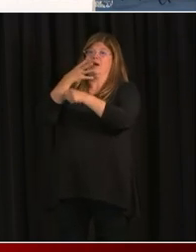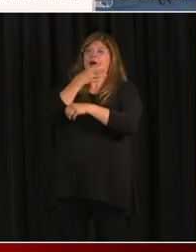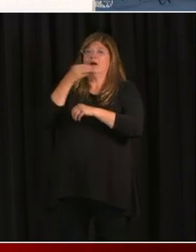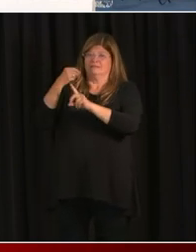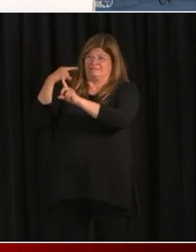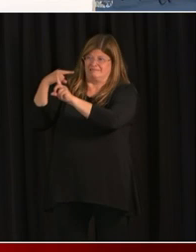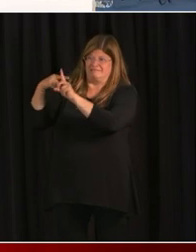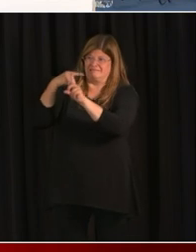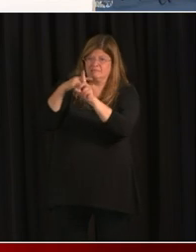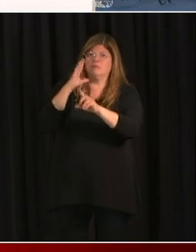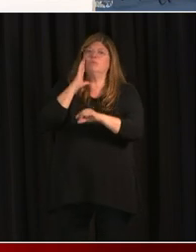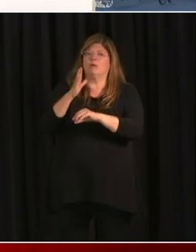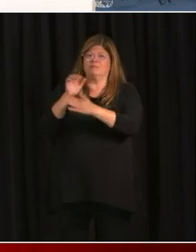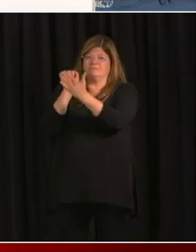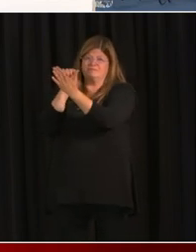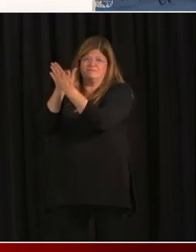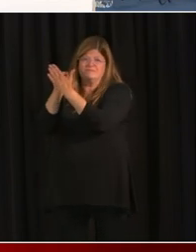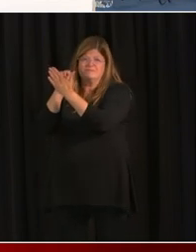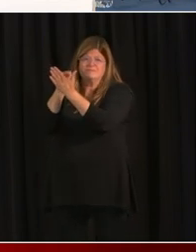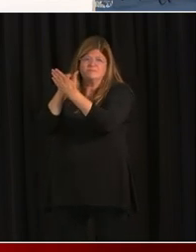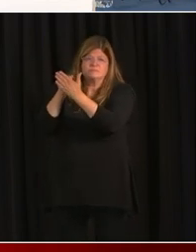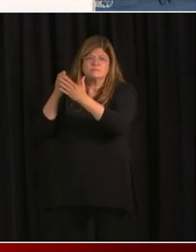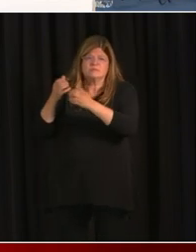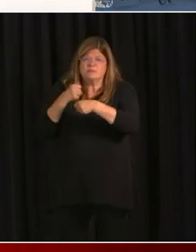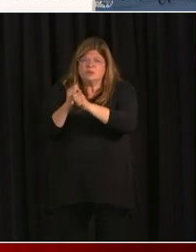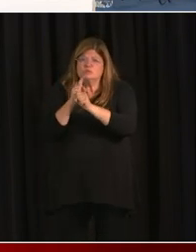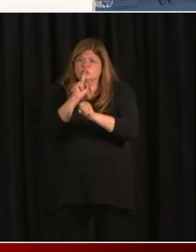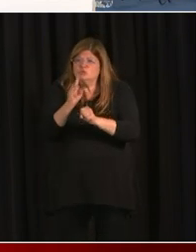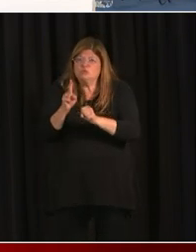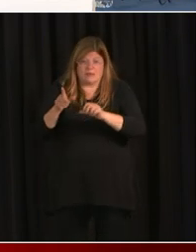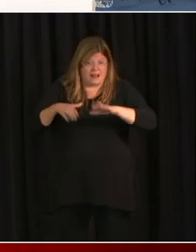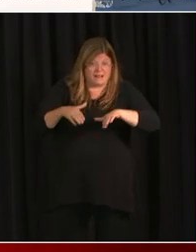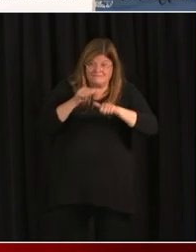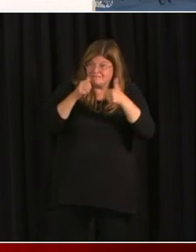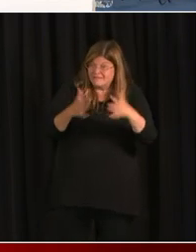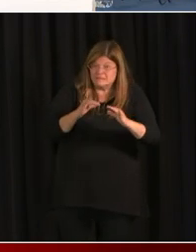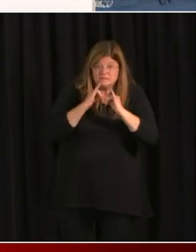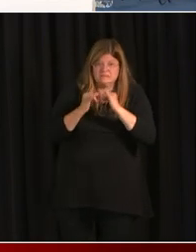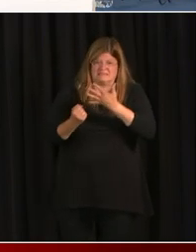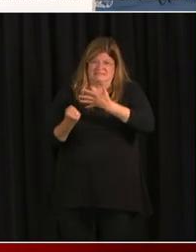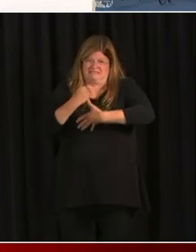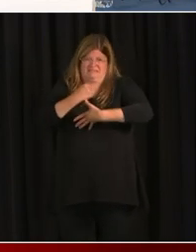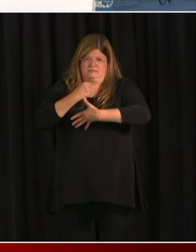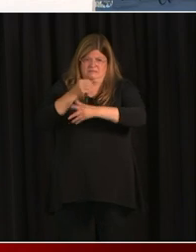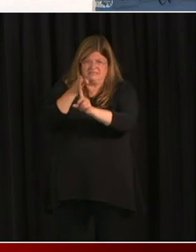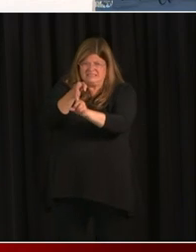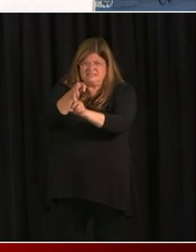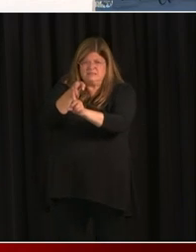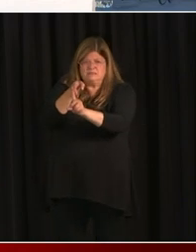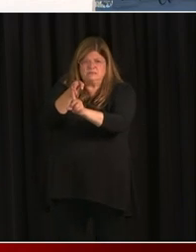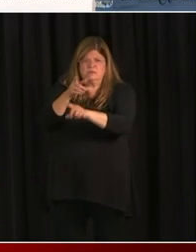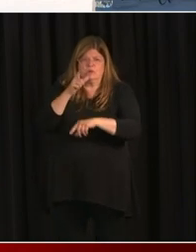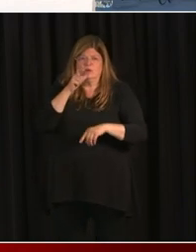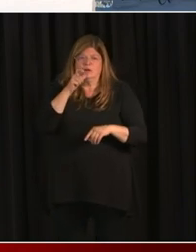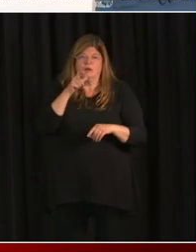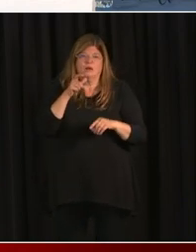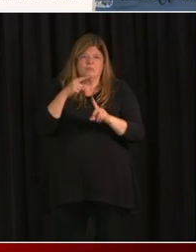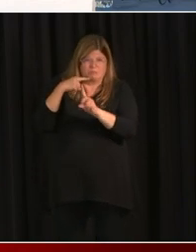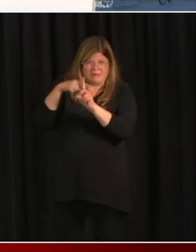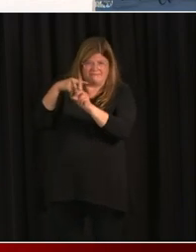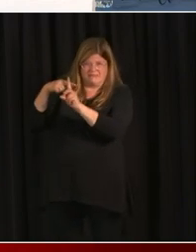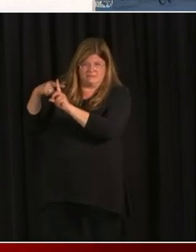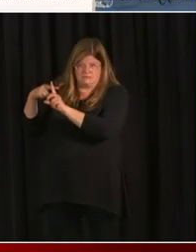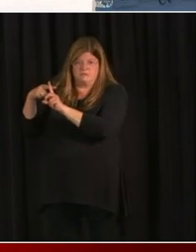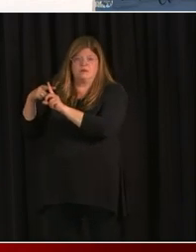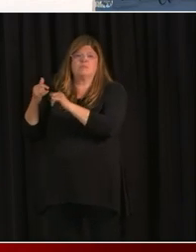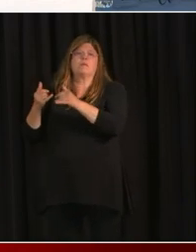completed interviews will be the priority groups. And we will also be able to increase our ability to assess if individuals